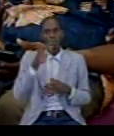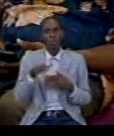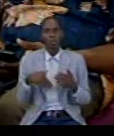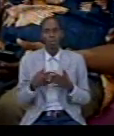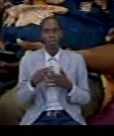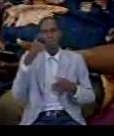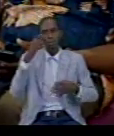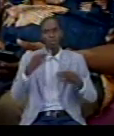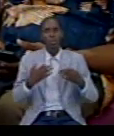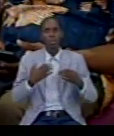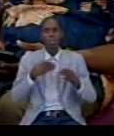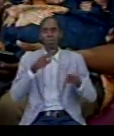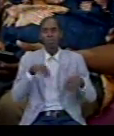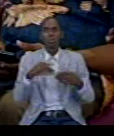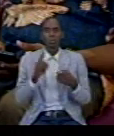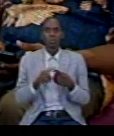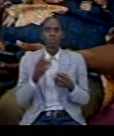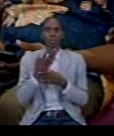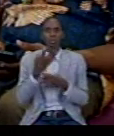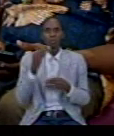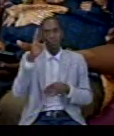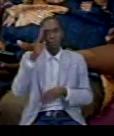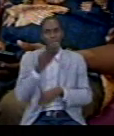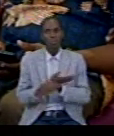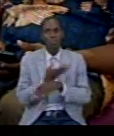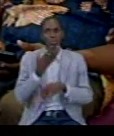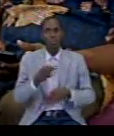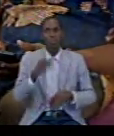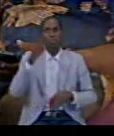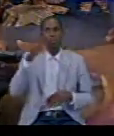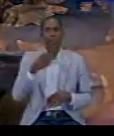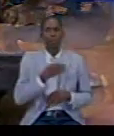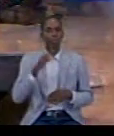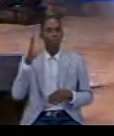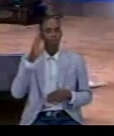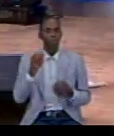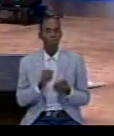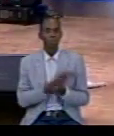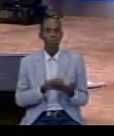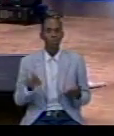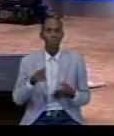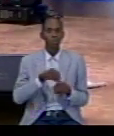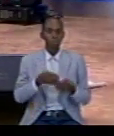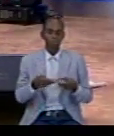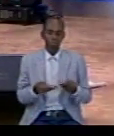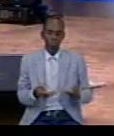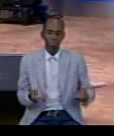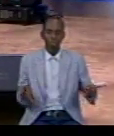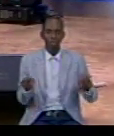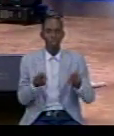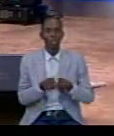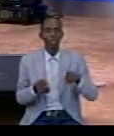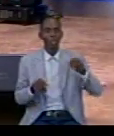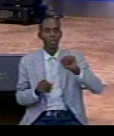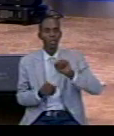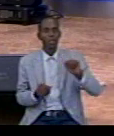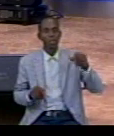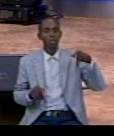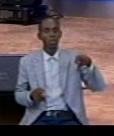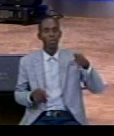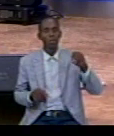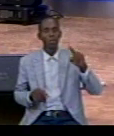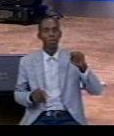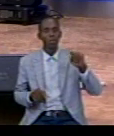the Son of God, and shall dash them in pieces like a potter's vessel. And then in verse 10 it says,